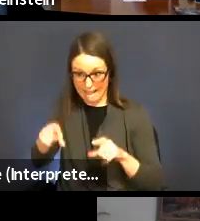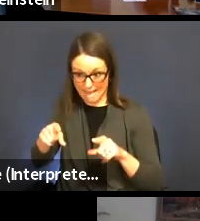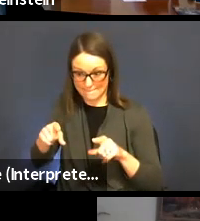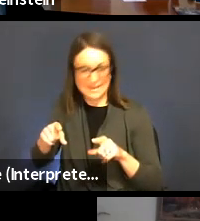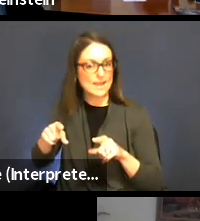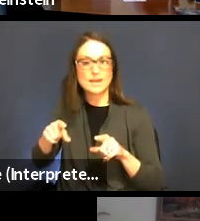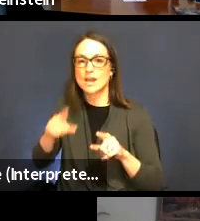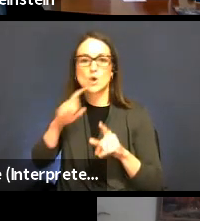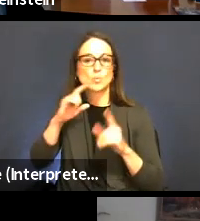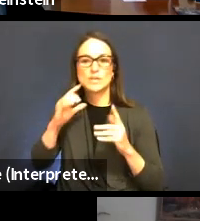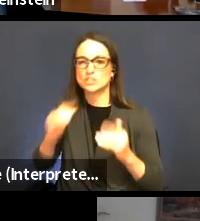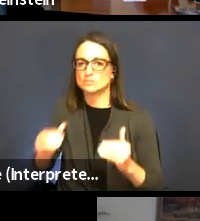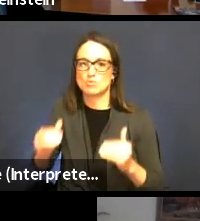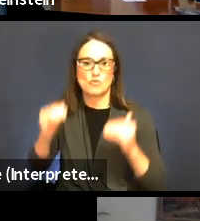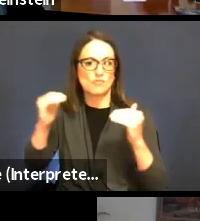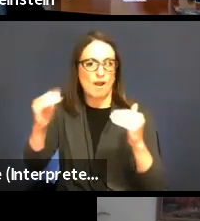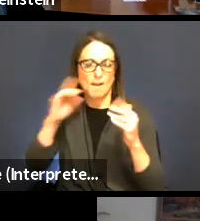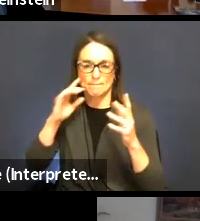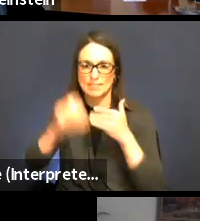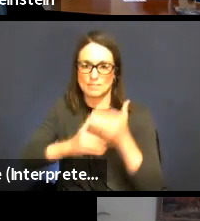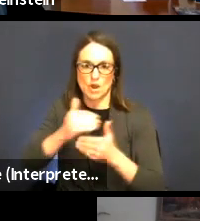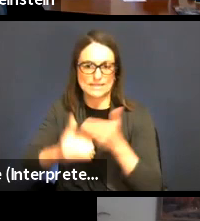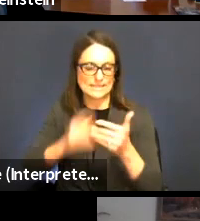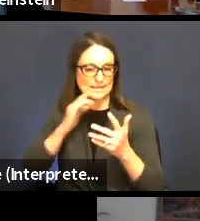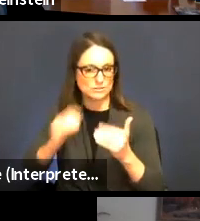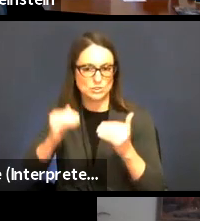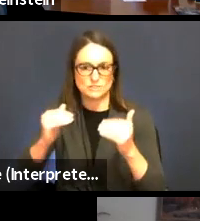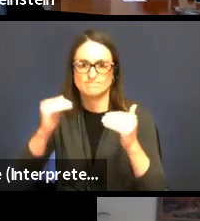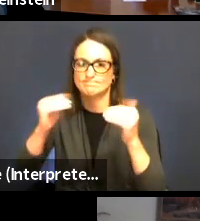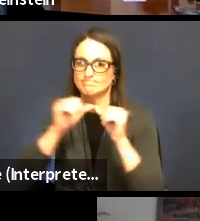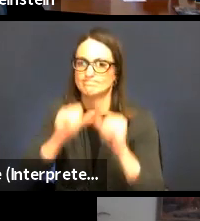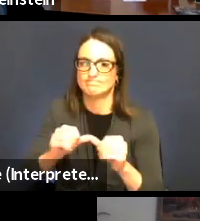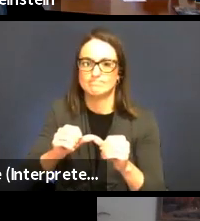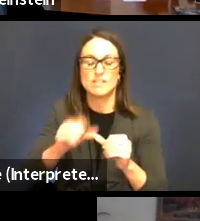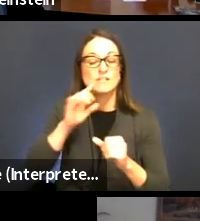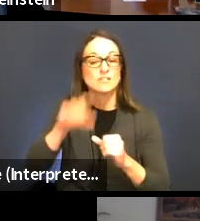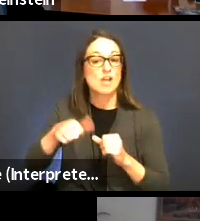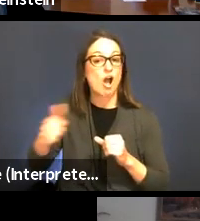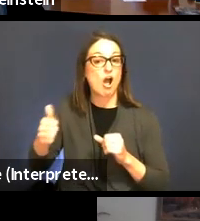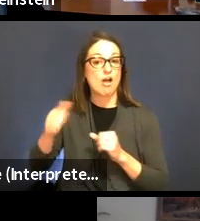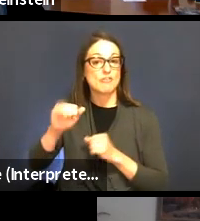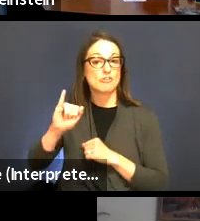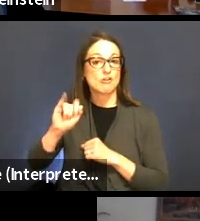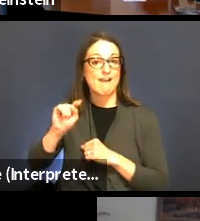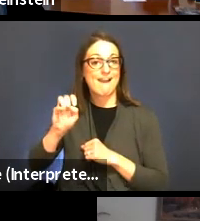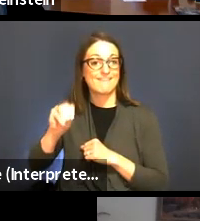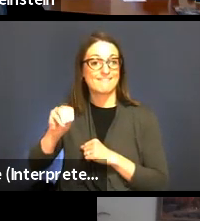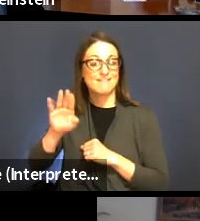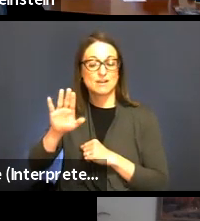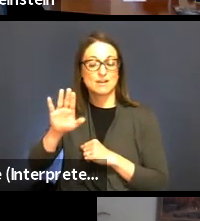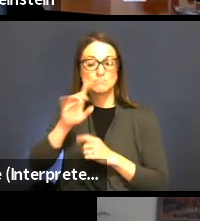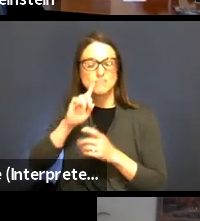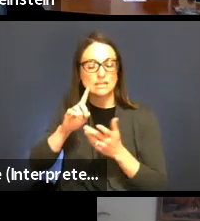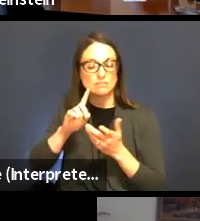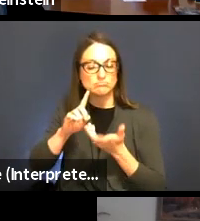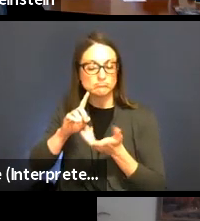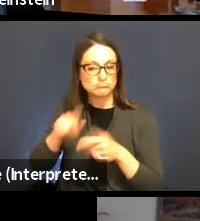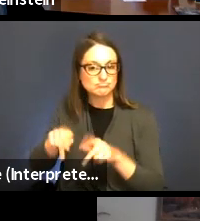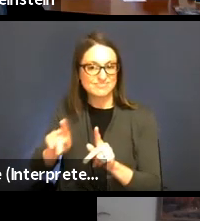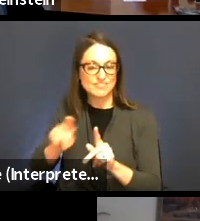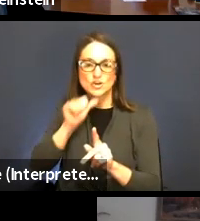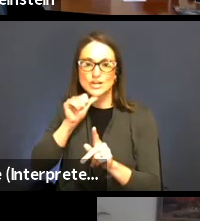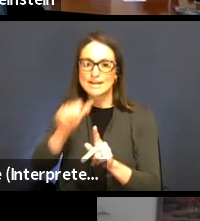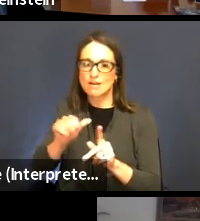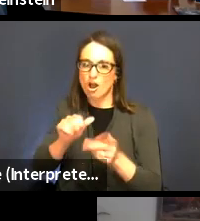in the process. The other item is it allows for not a non-contractual